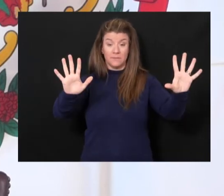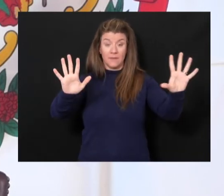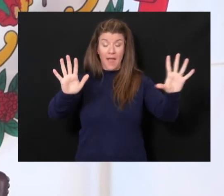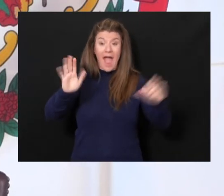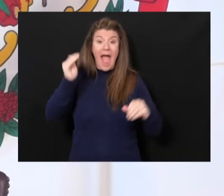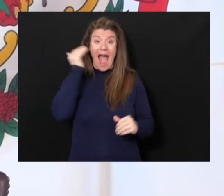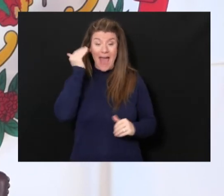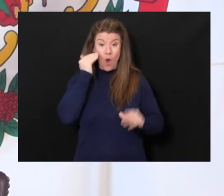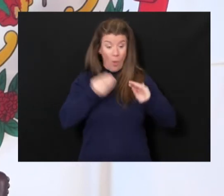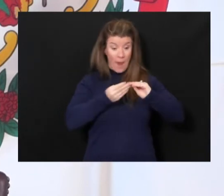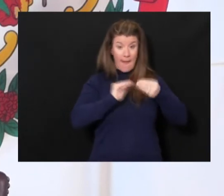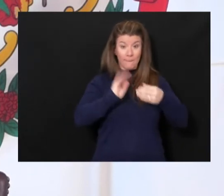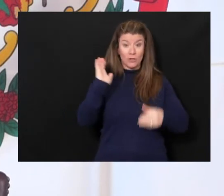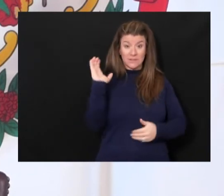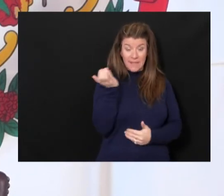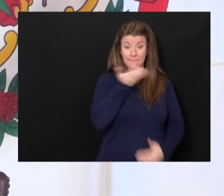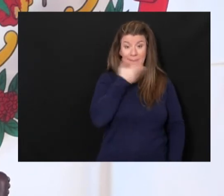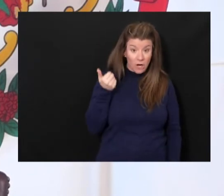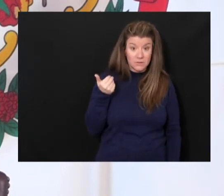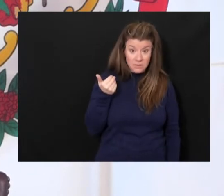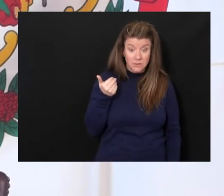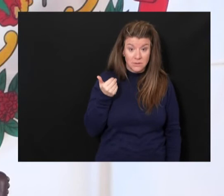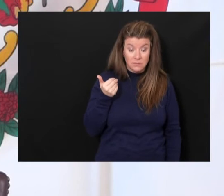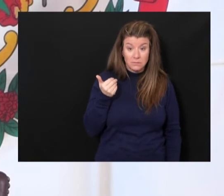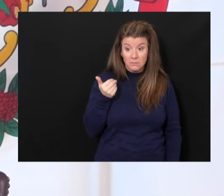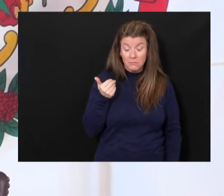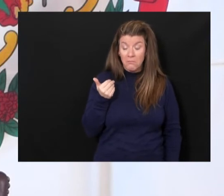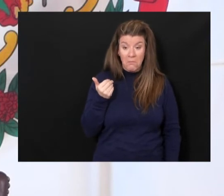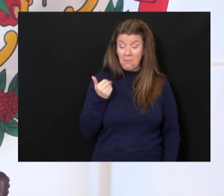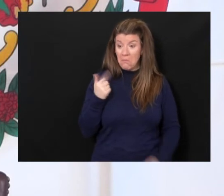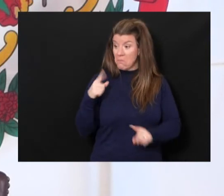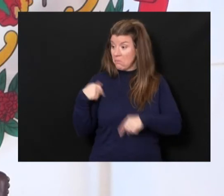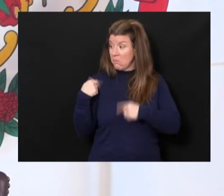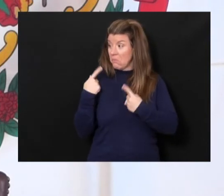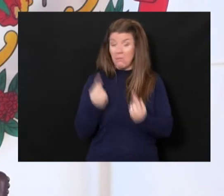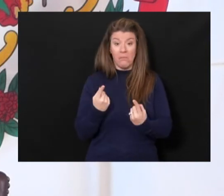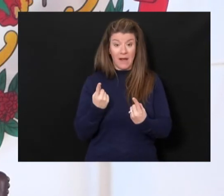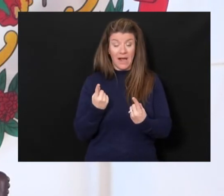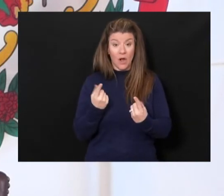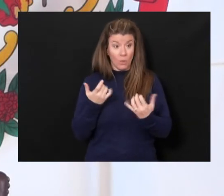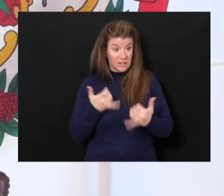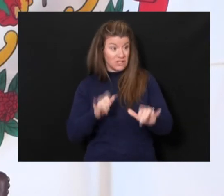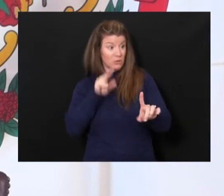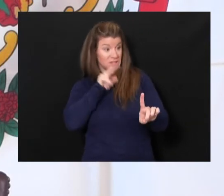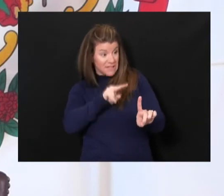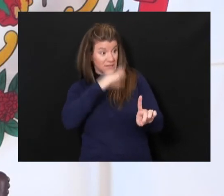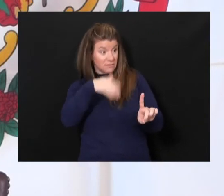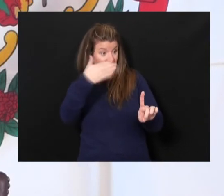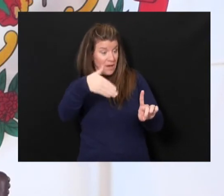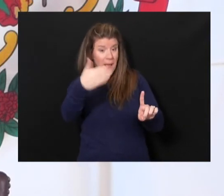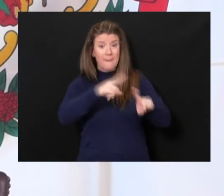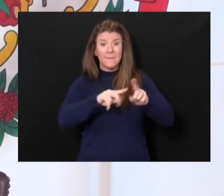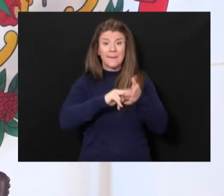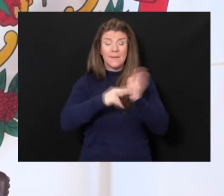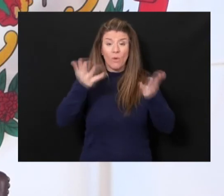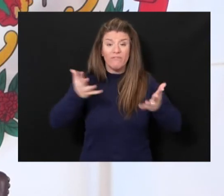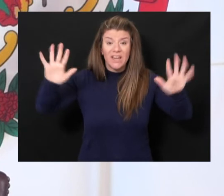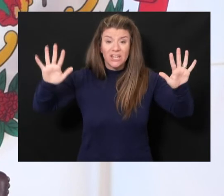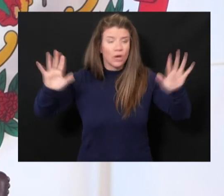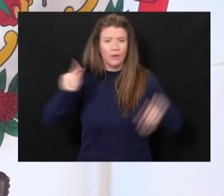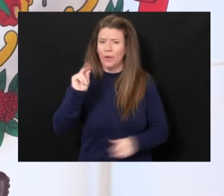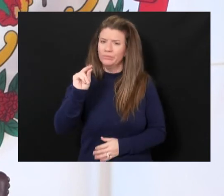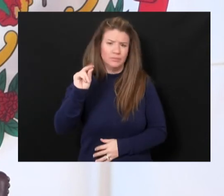So, they're much better, than they've been in the last few months. We're still a long ways from being out of the woods.